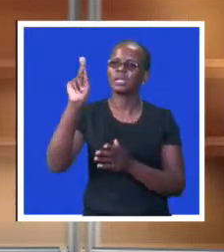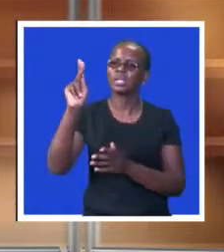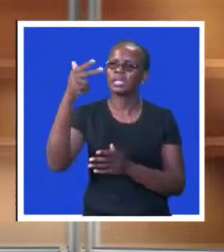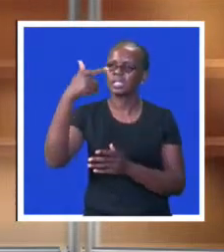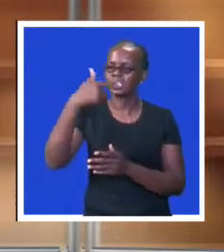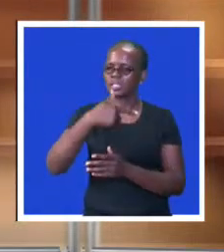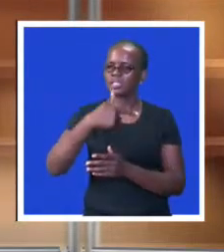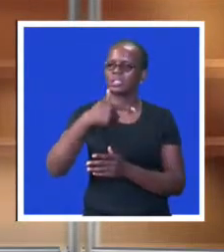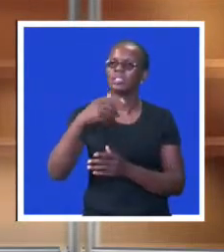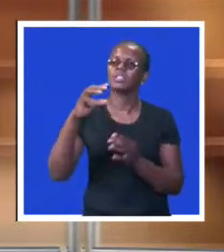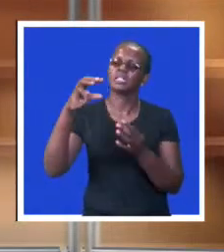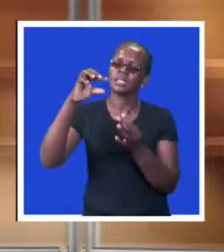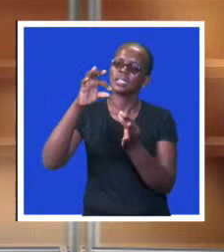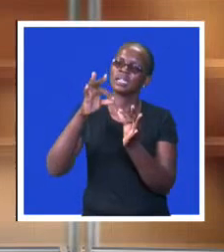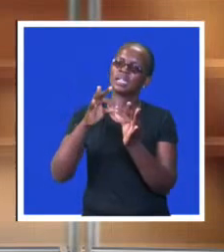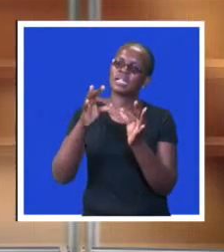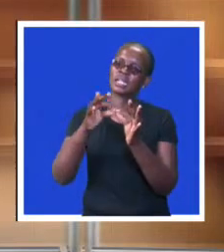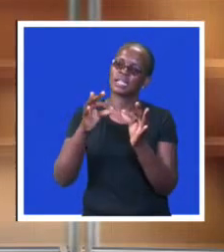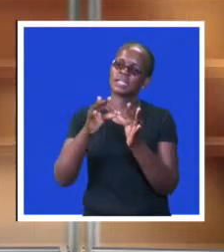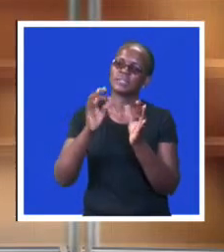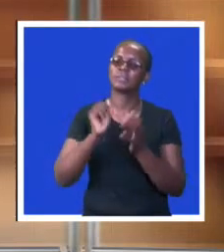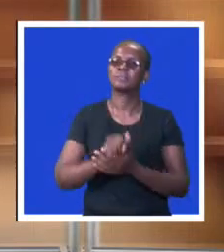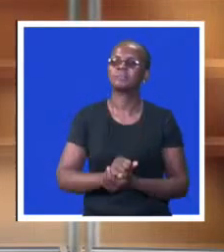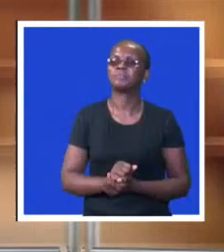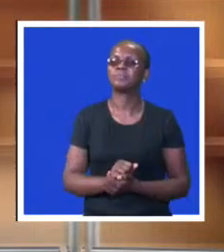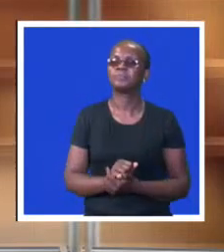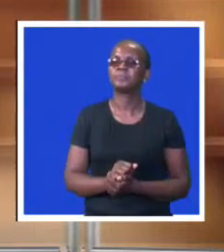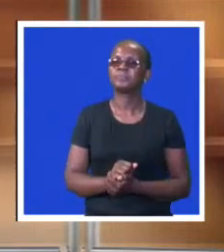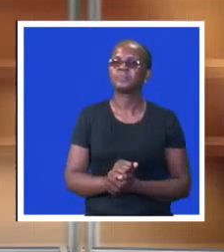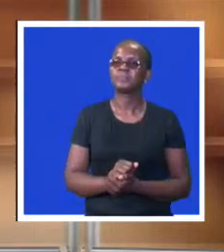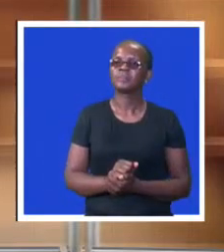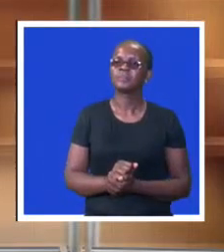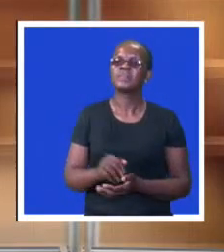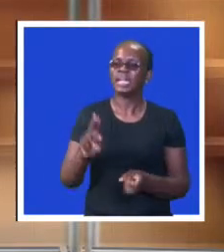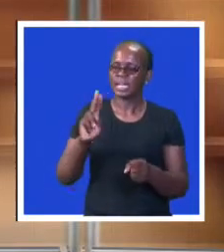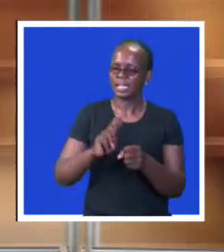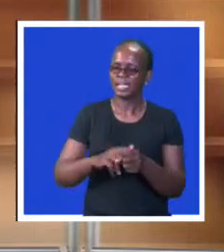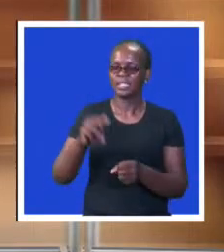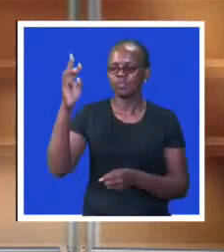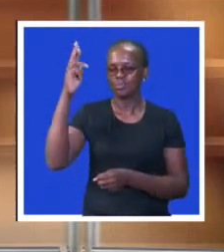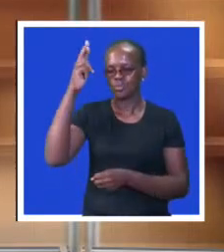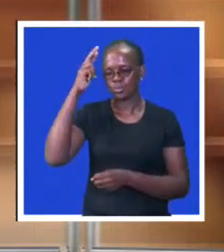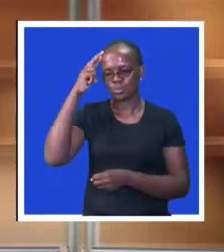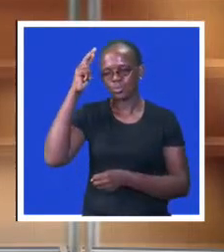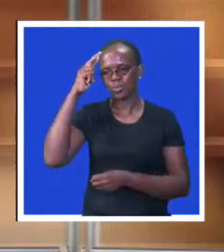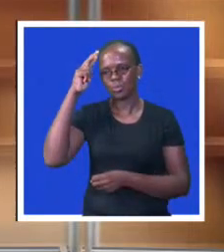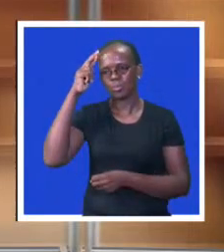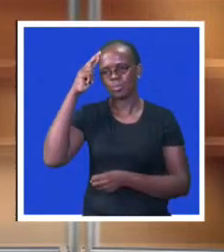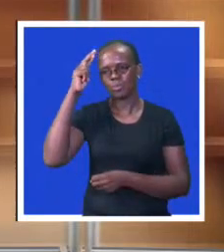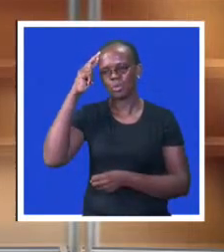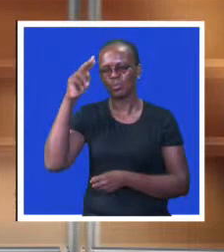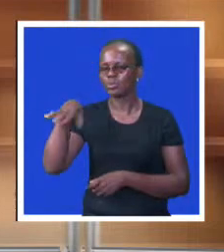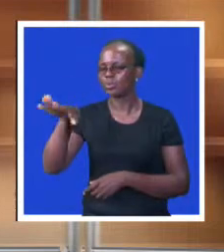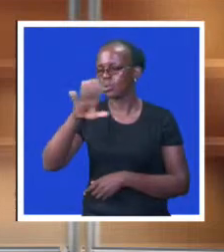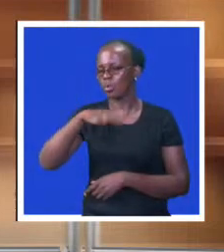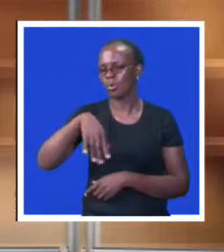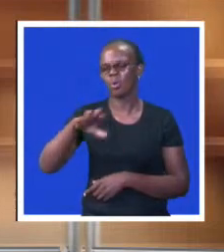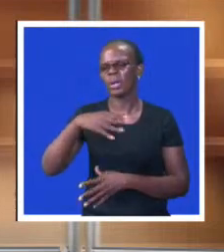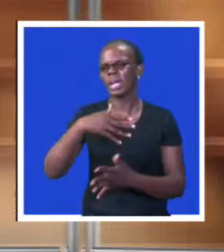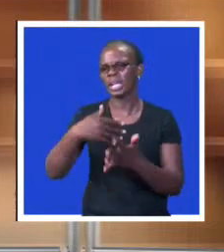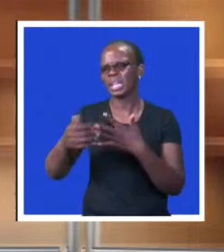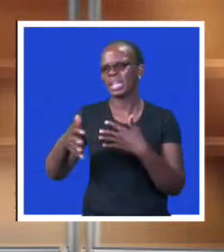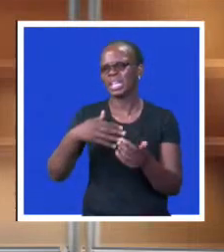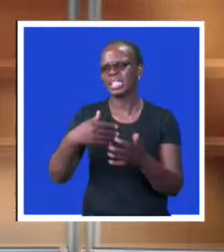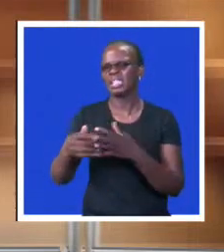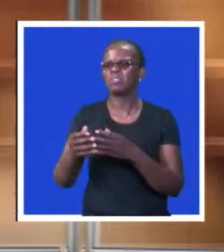our items by their quantity. And also remember, dear learner, that in everything that we do when we